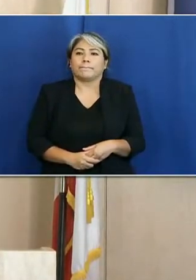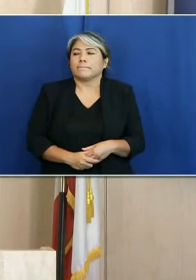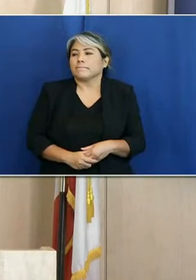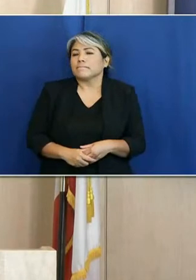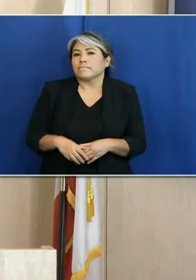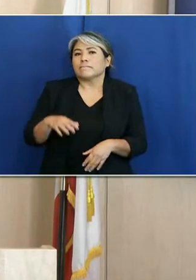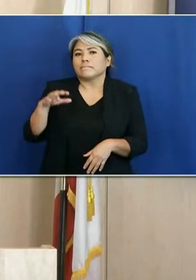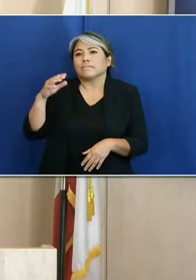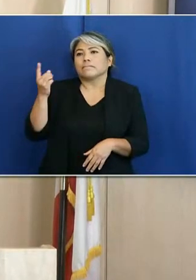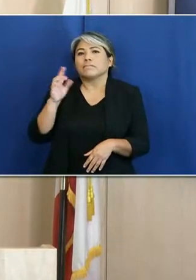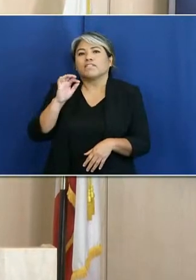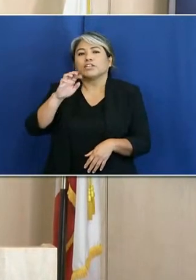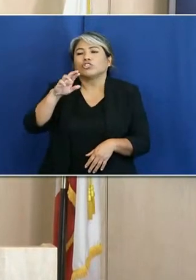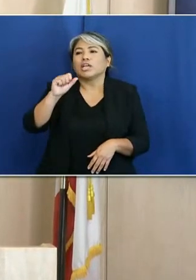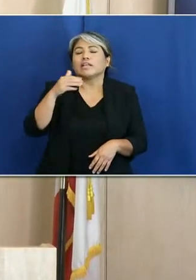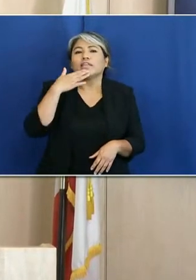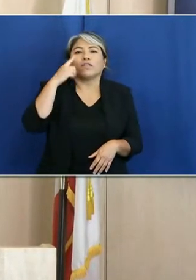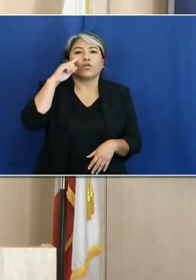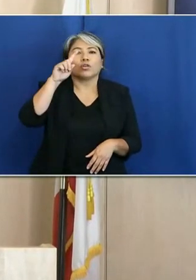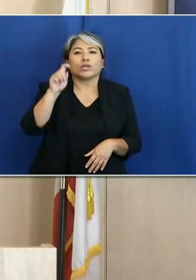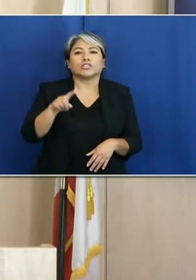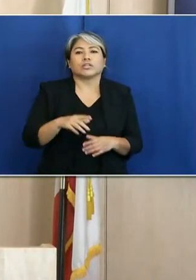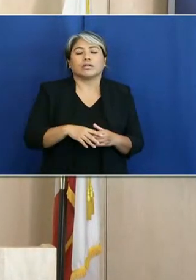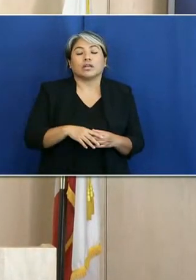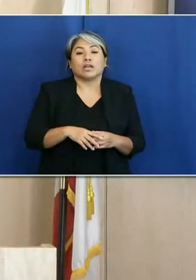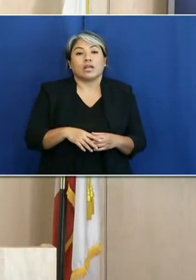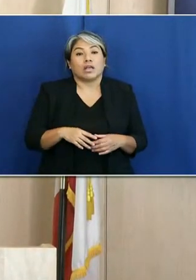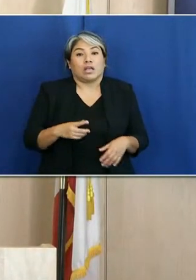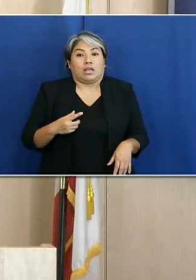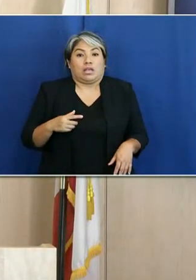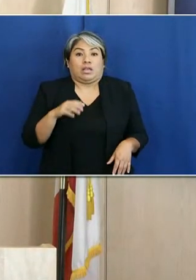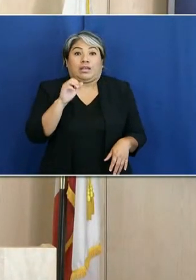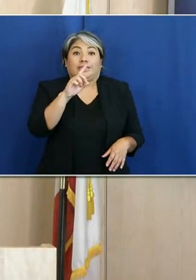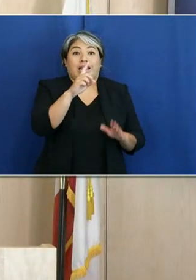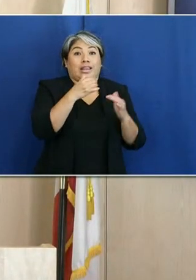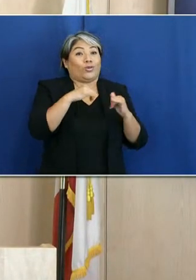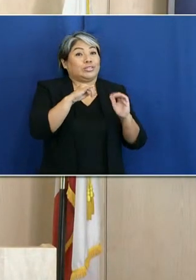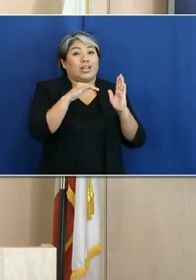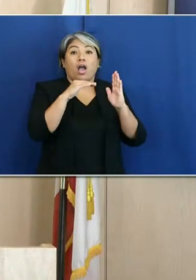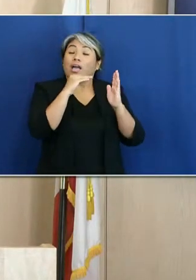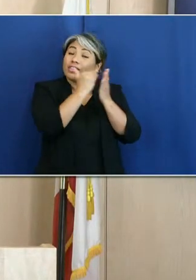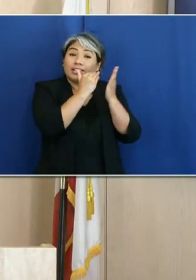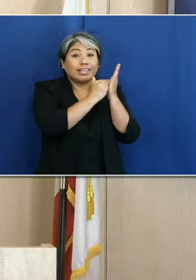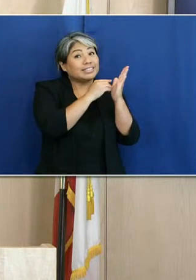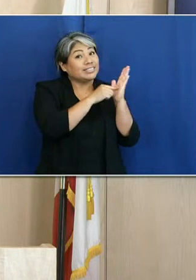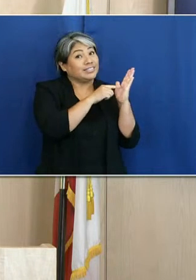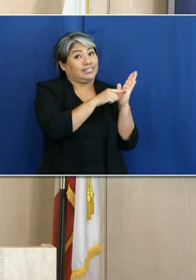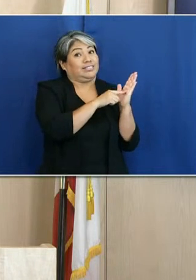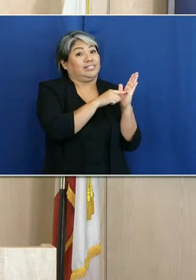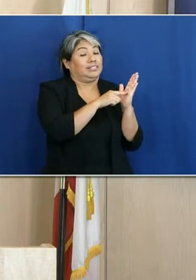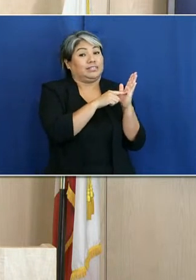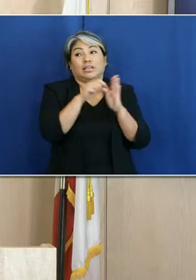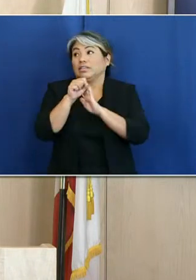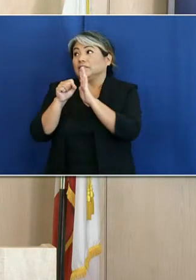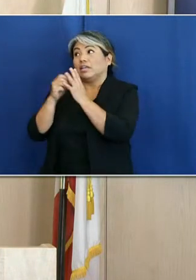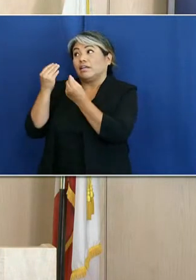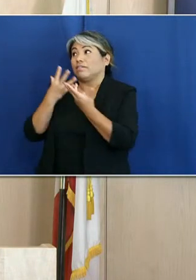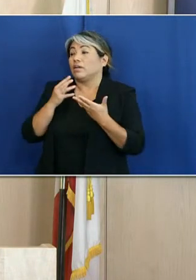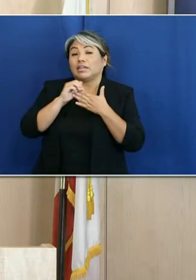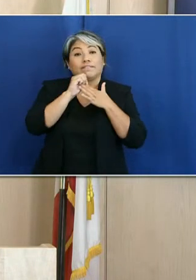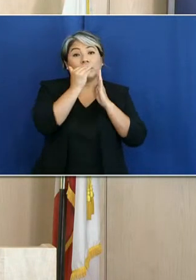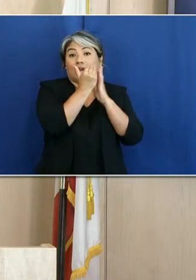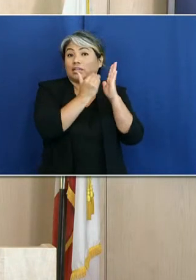Yeah, thank you for the question. Given we have not yet officially come off the state monitoring list, given the state has not yet issued